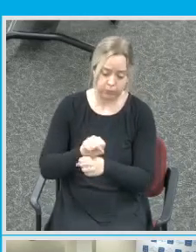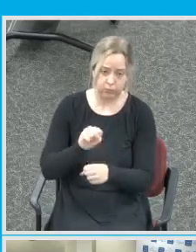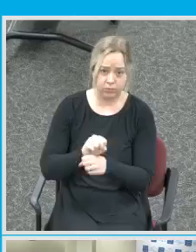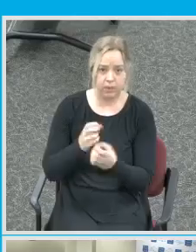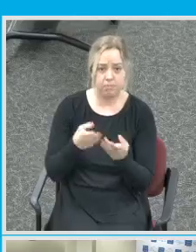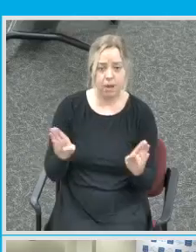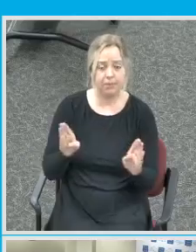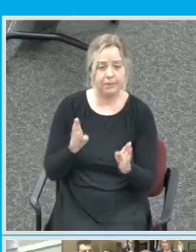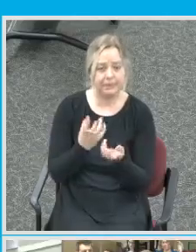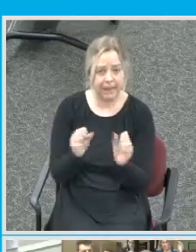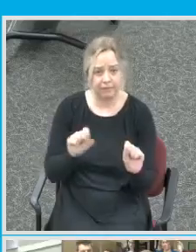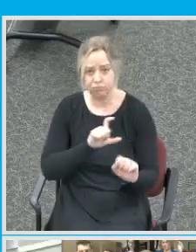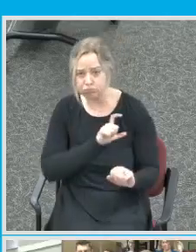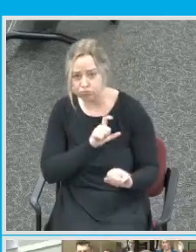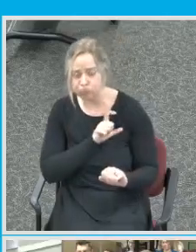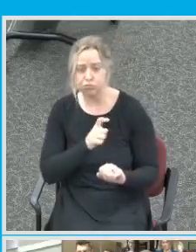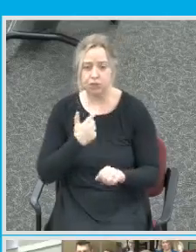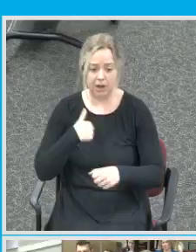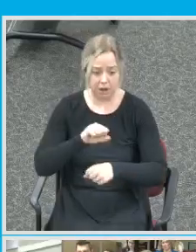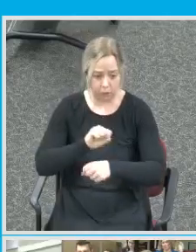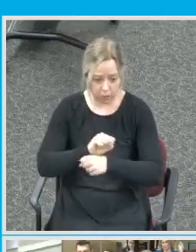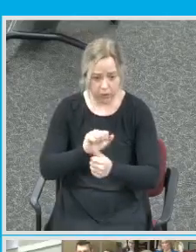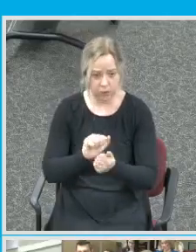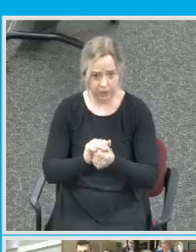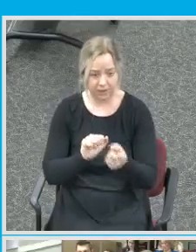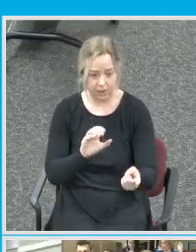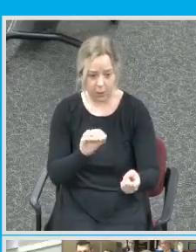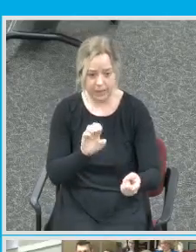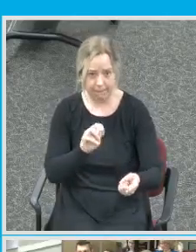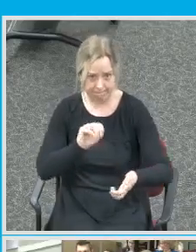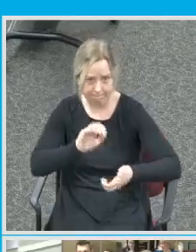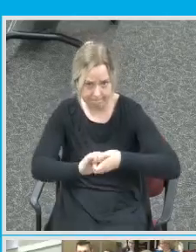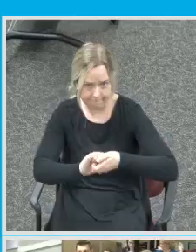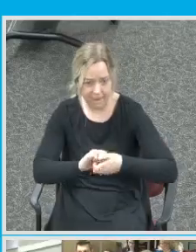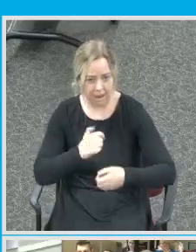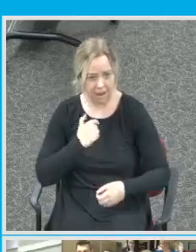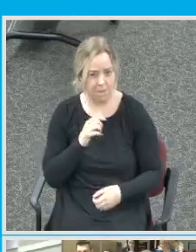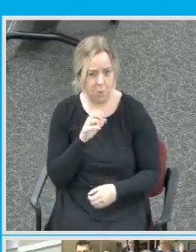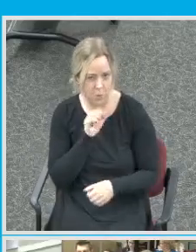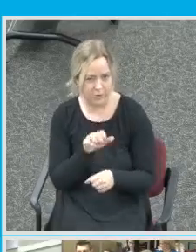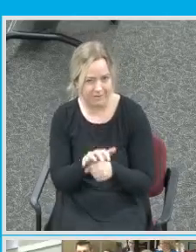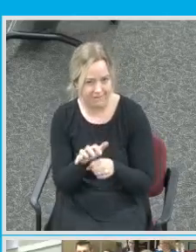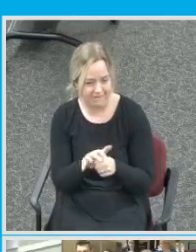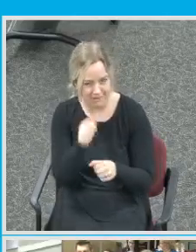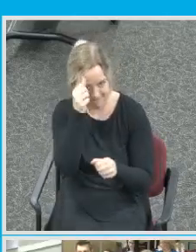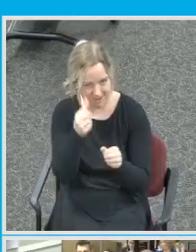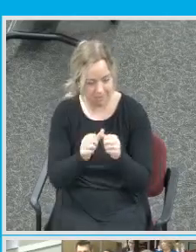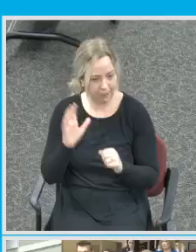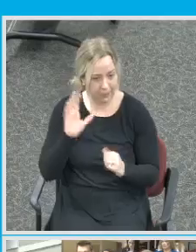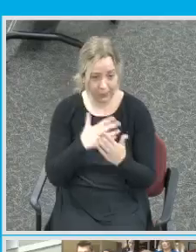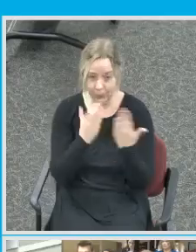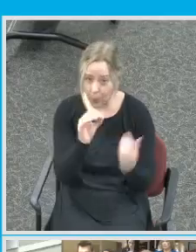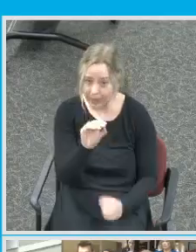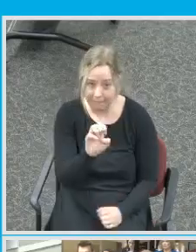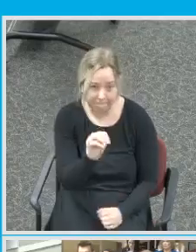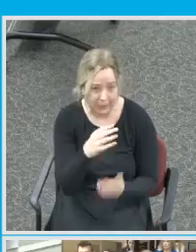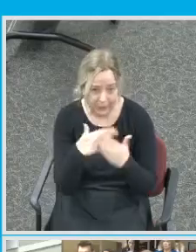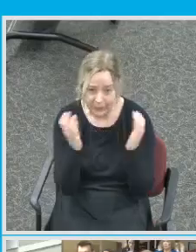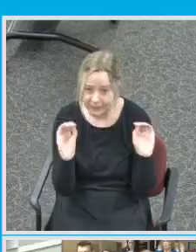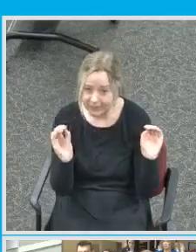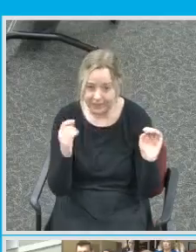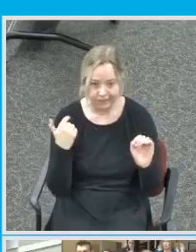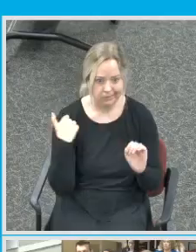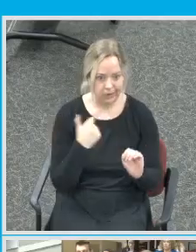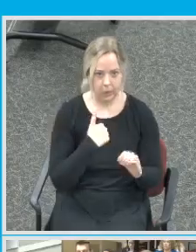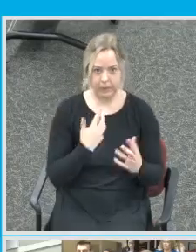and got to work hand in hand with people in OEM. And I'm old enough to remember when there was no OEM. And we all just did everything by the